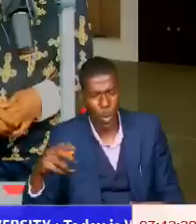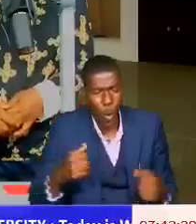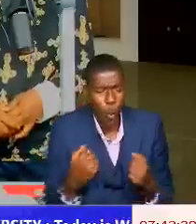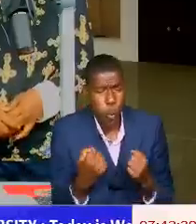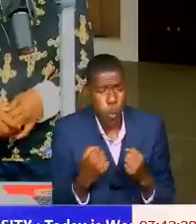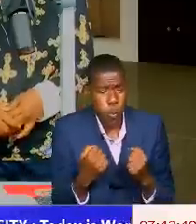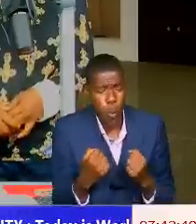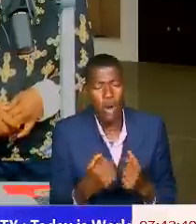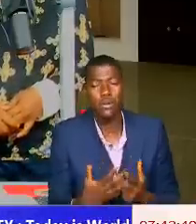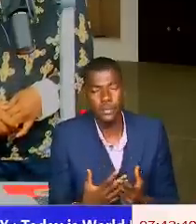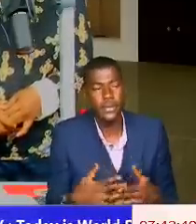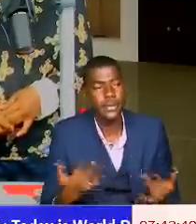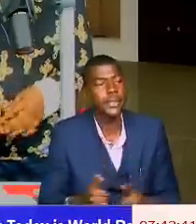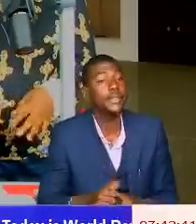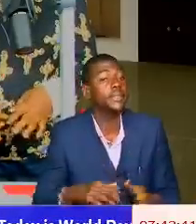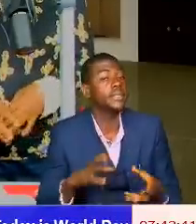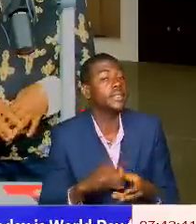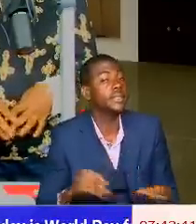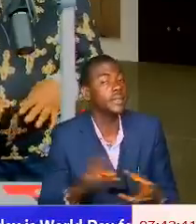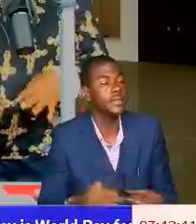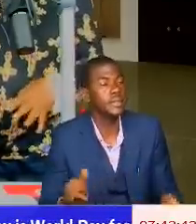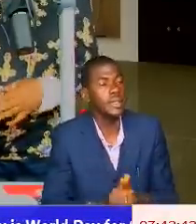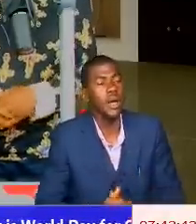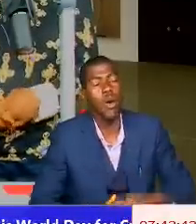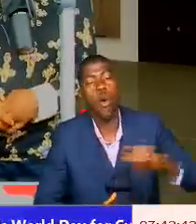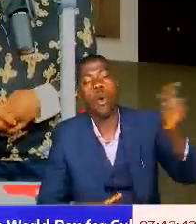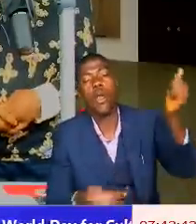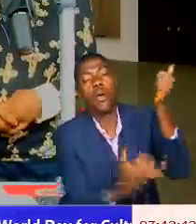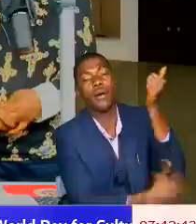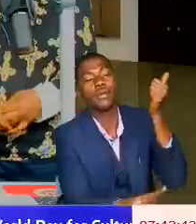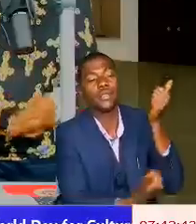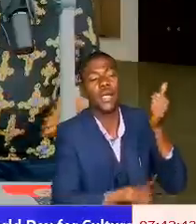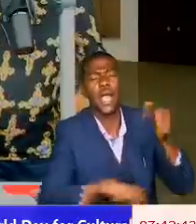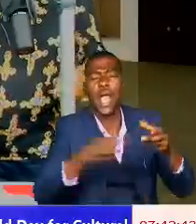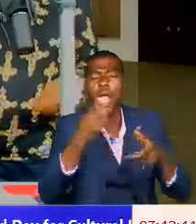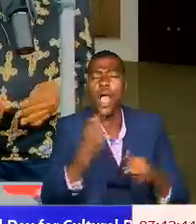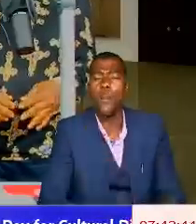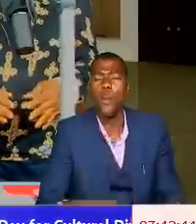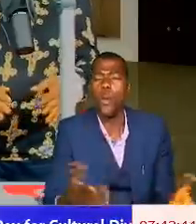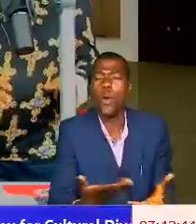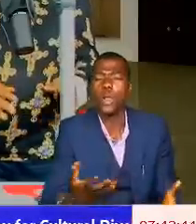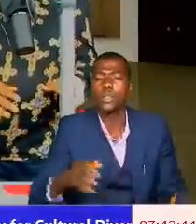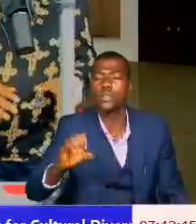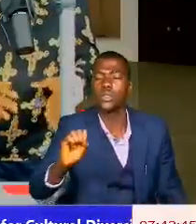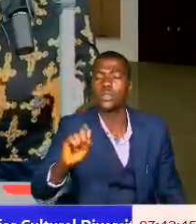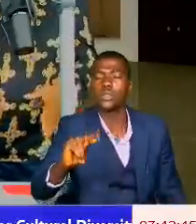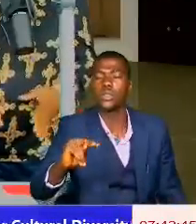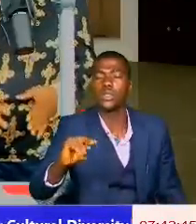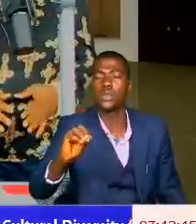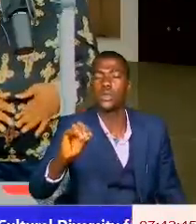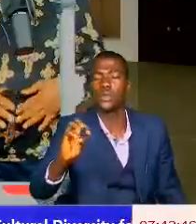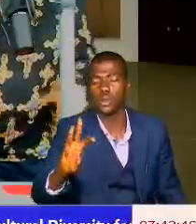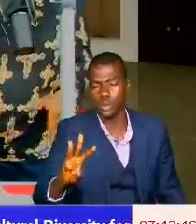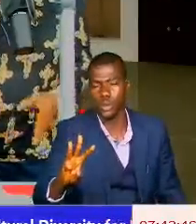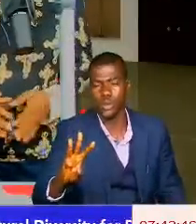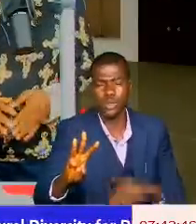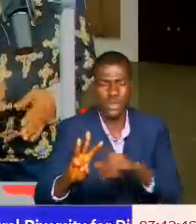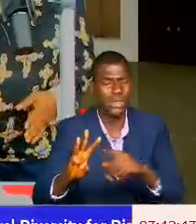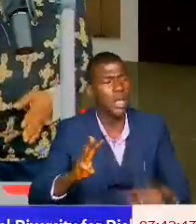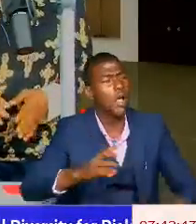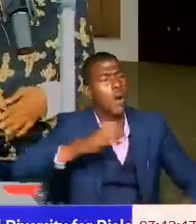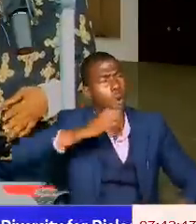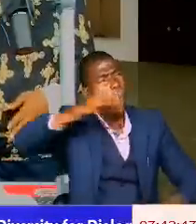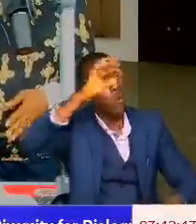they fall. Now many people they inside house. Begin think because as we say Africa, say our summer